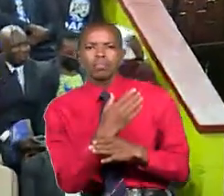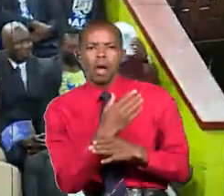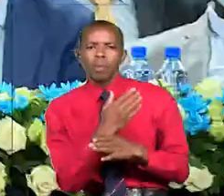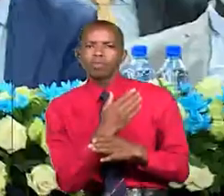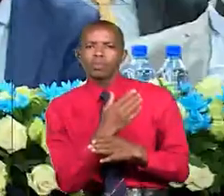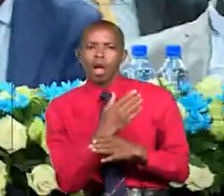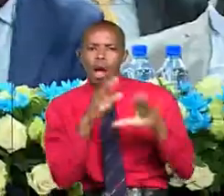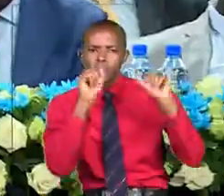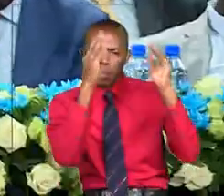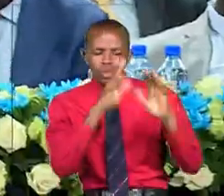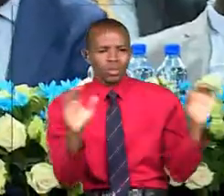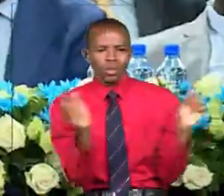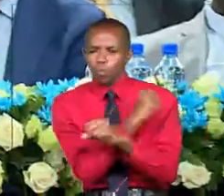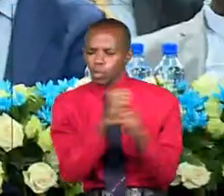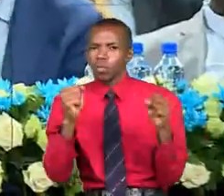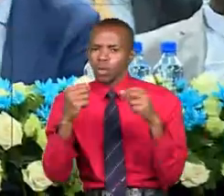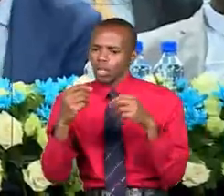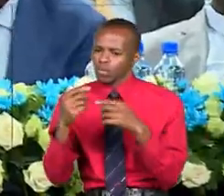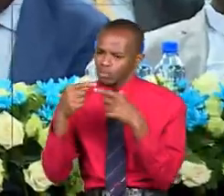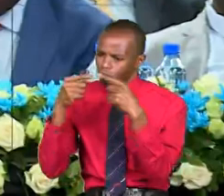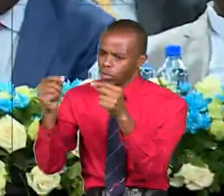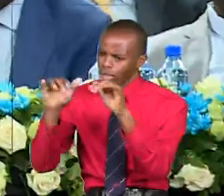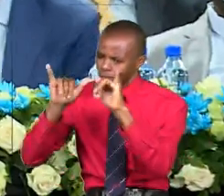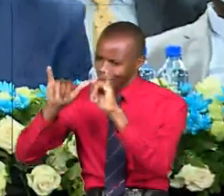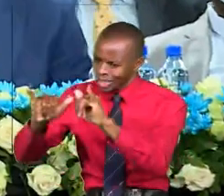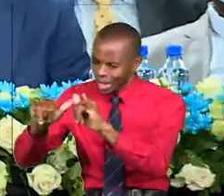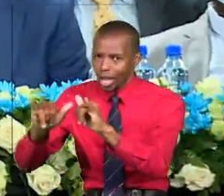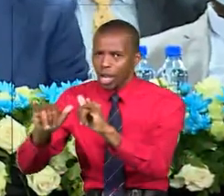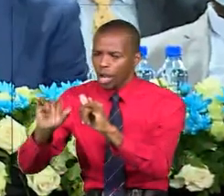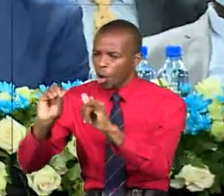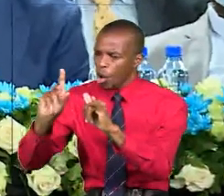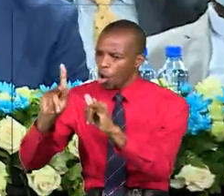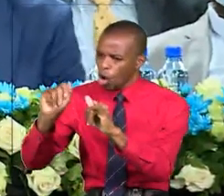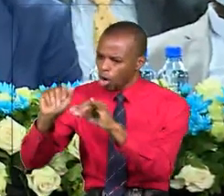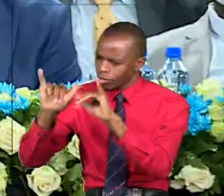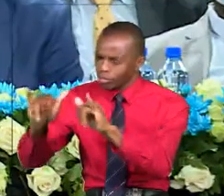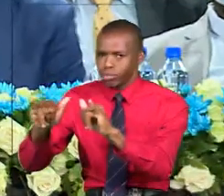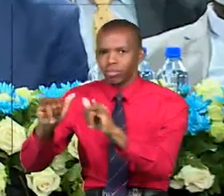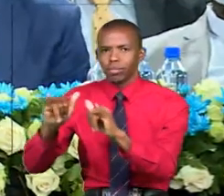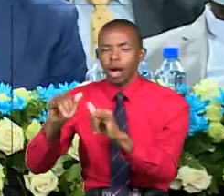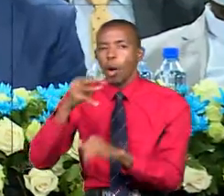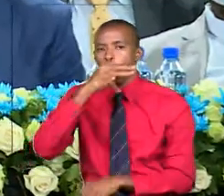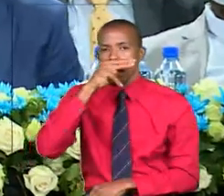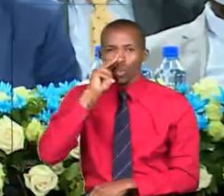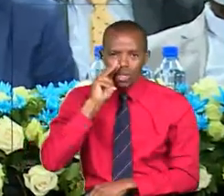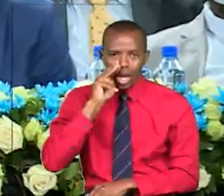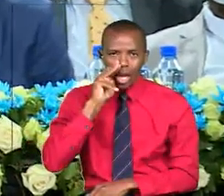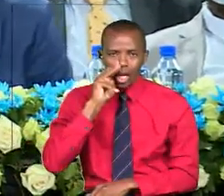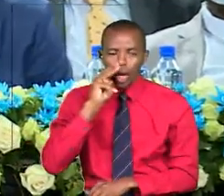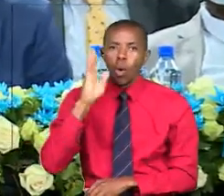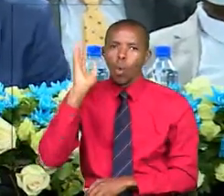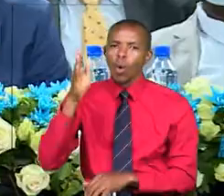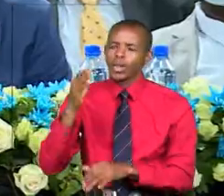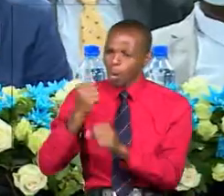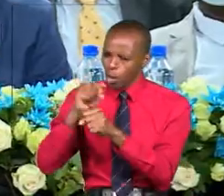poll. Umwambie akiendelea kusalia hapo katikati kwa oka, musalia atafanya musalie nje